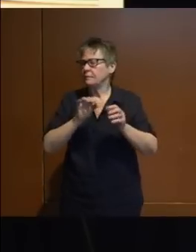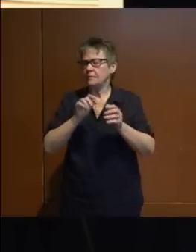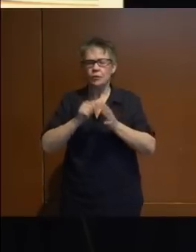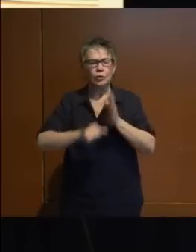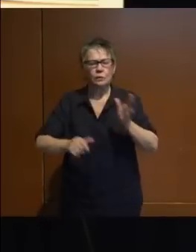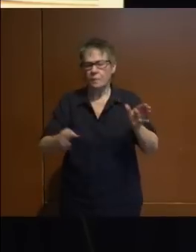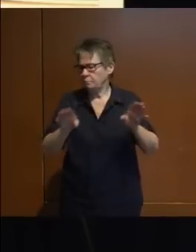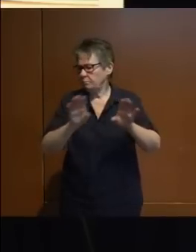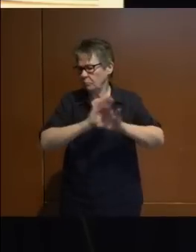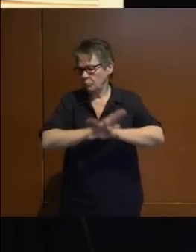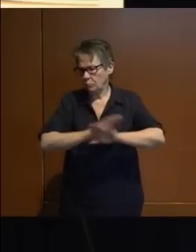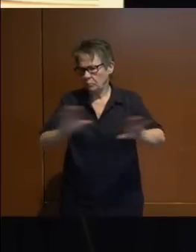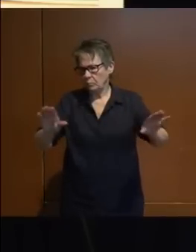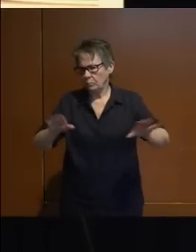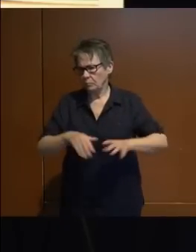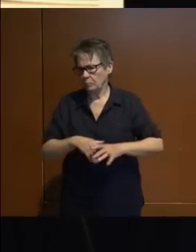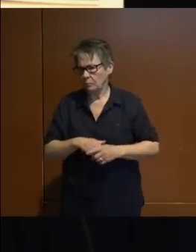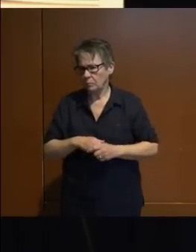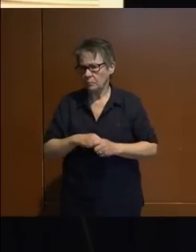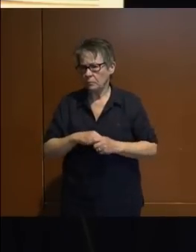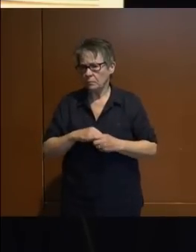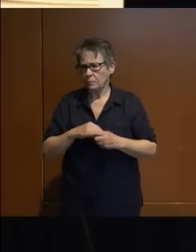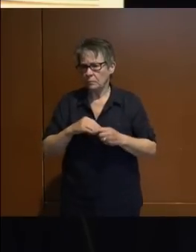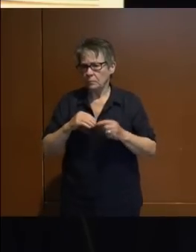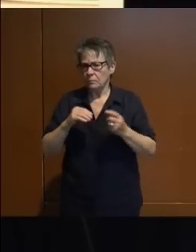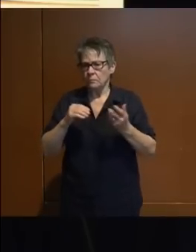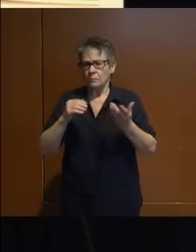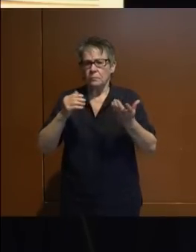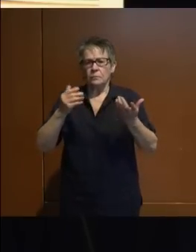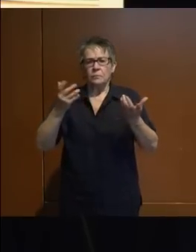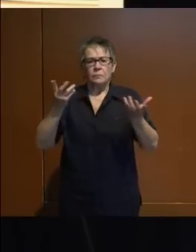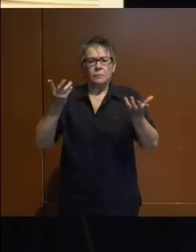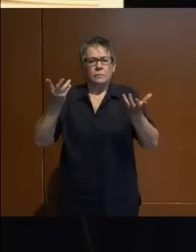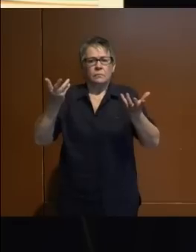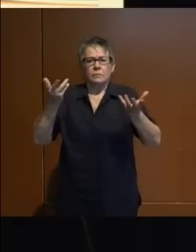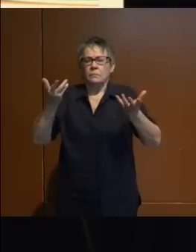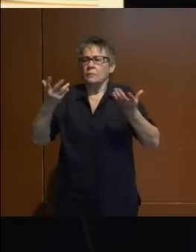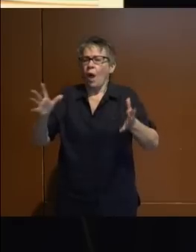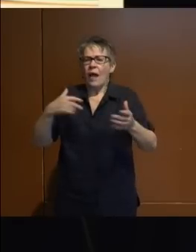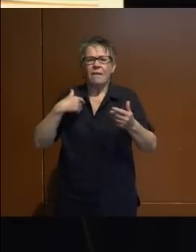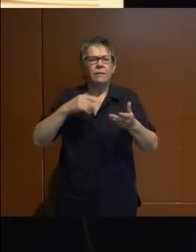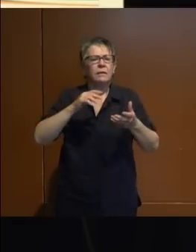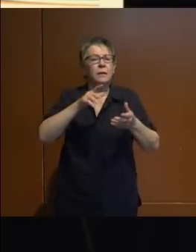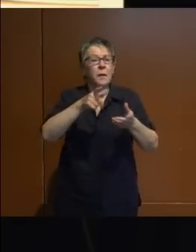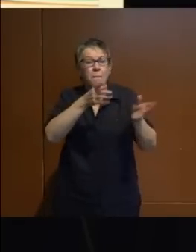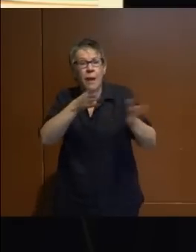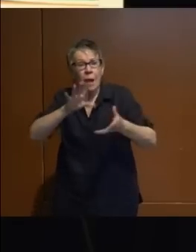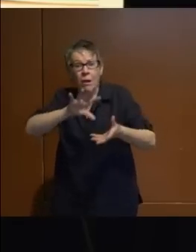implementing. They called their disaster plans into effect quite some time ago.